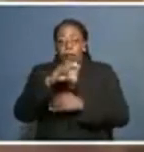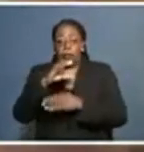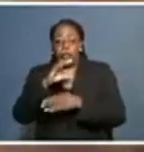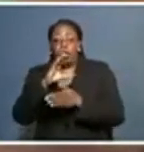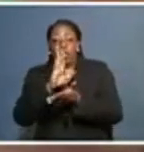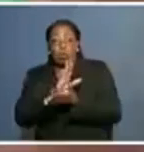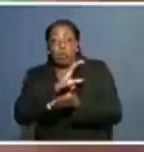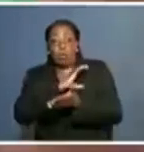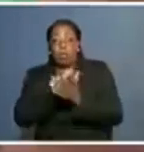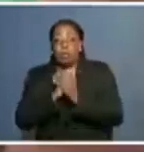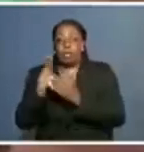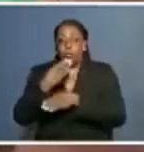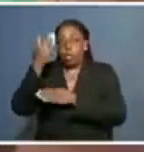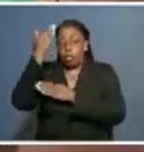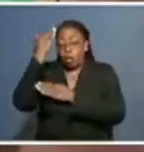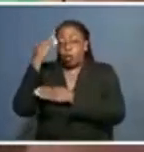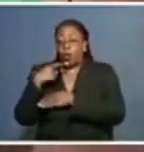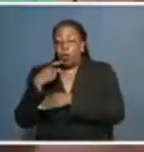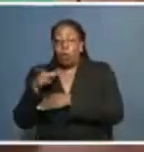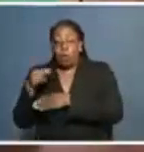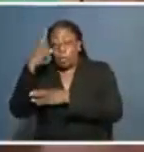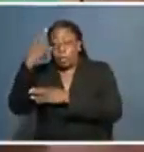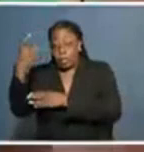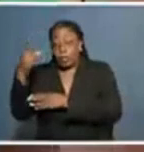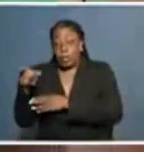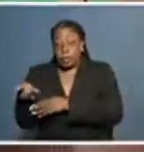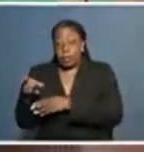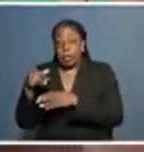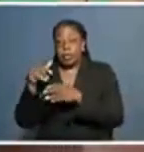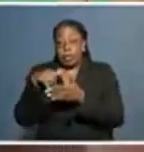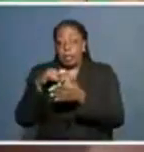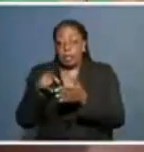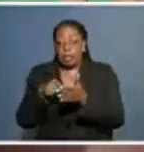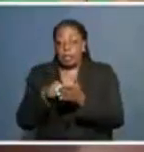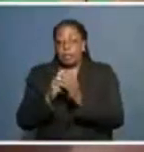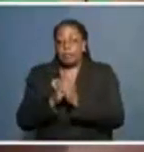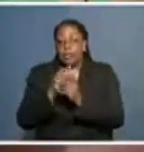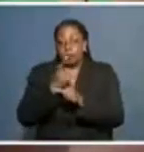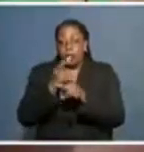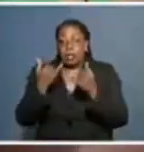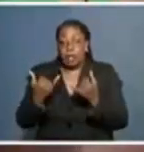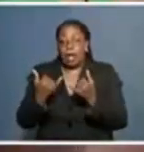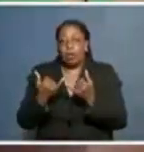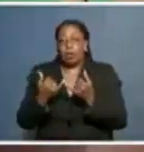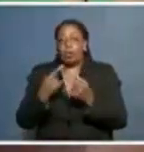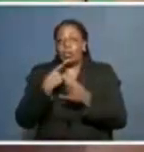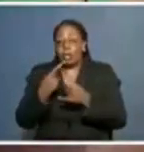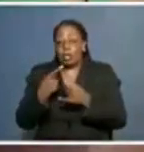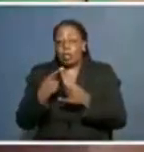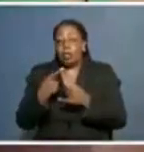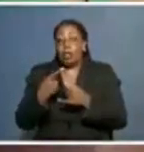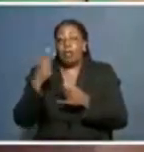do know the suspect in this particular incident, and at this time I make an appeal to the